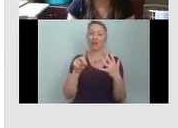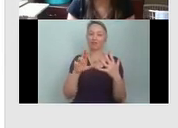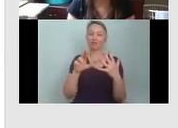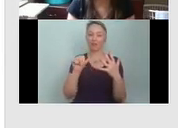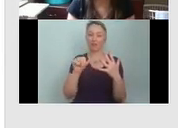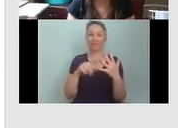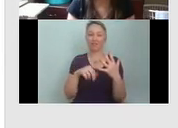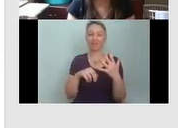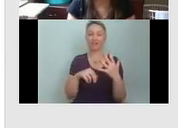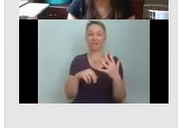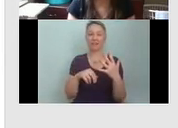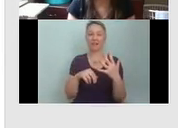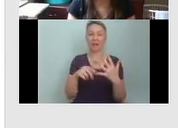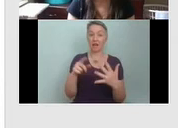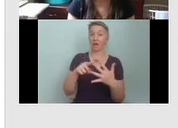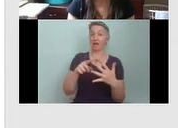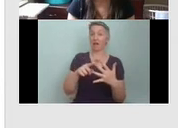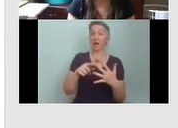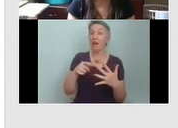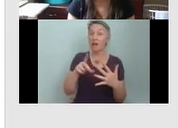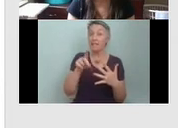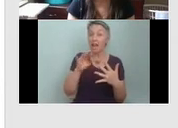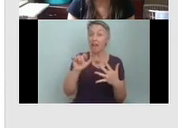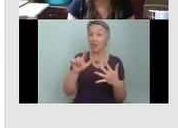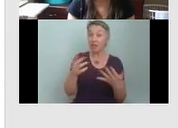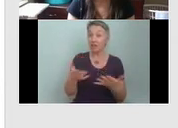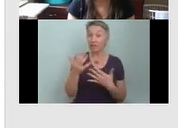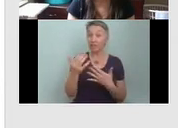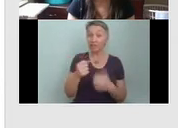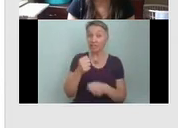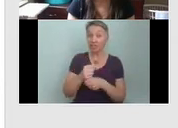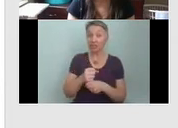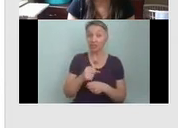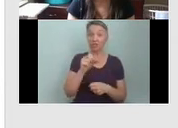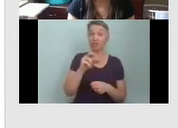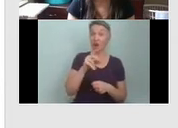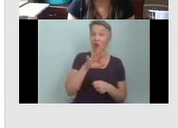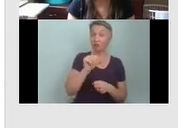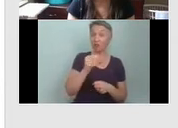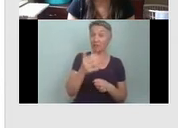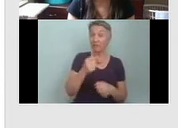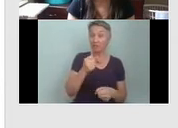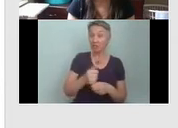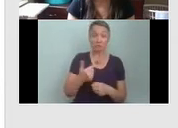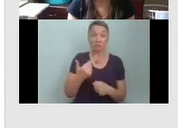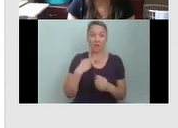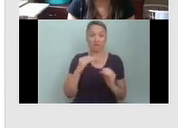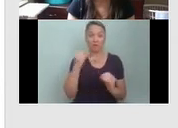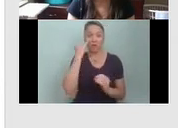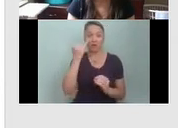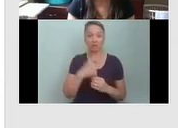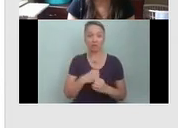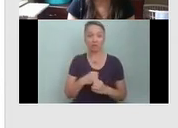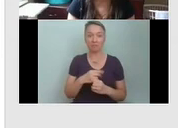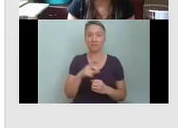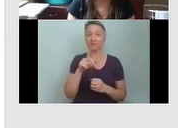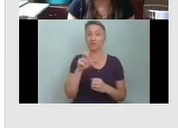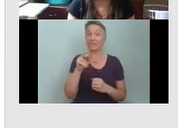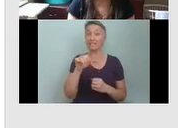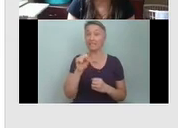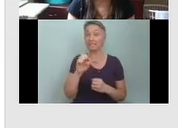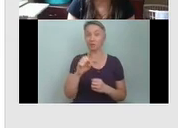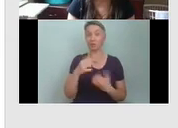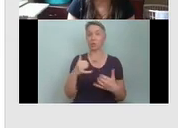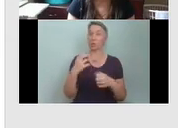And I had no idea Daniel had been around 15 years, or Sandra for that matter, and Denise for today's prize at 20